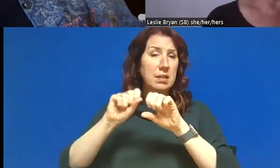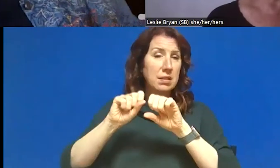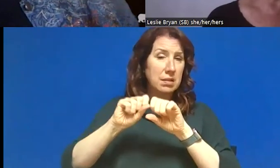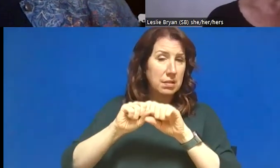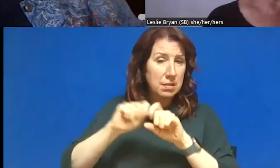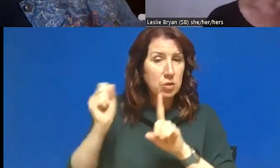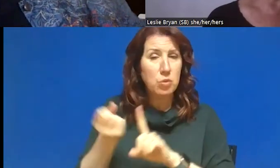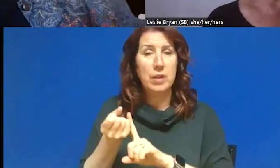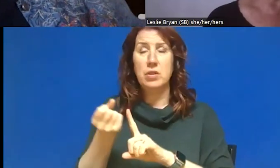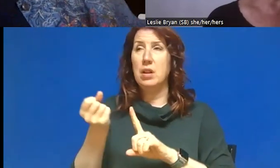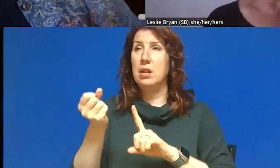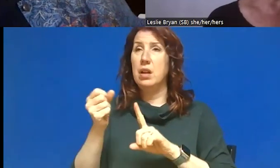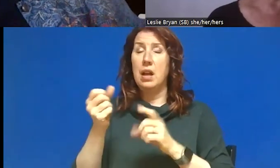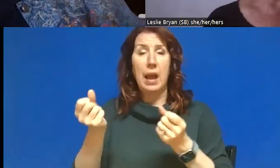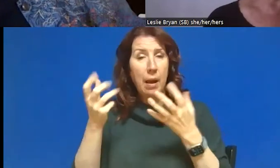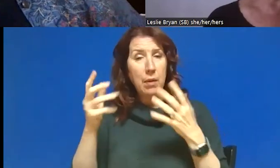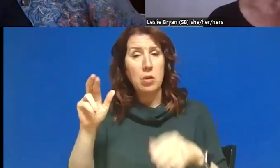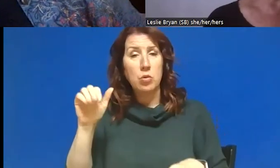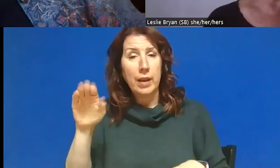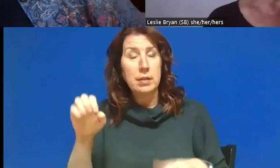really disturbing. And eugenics,